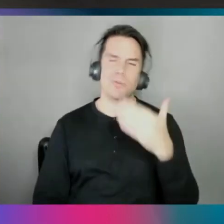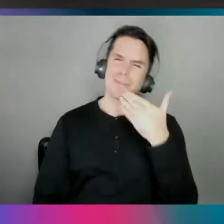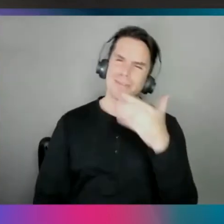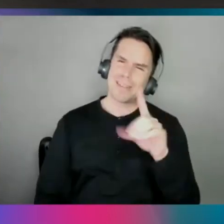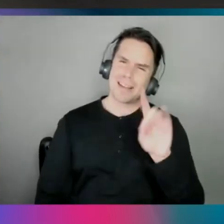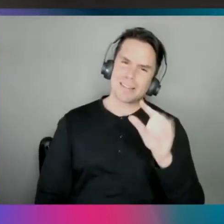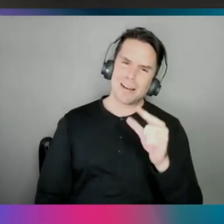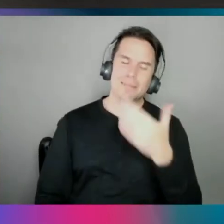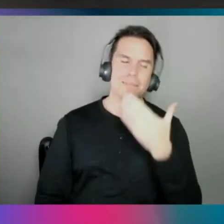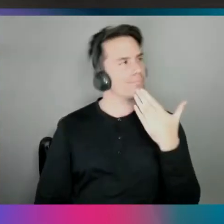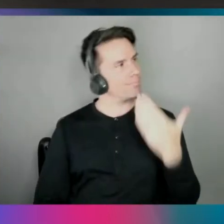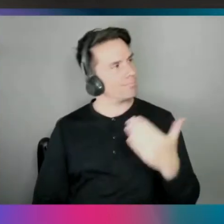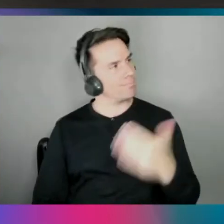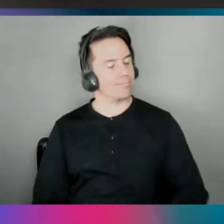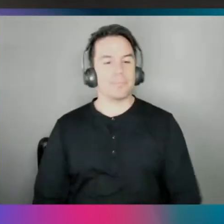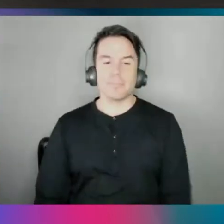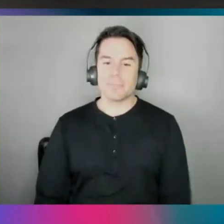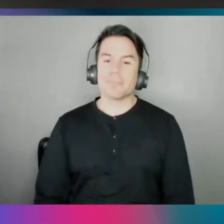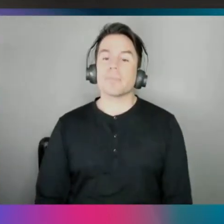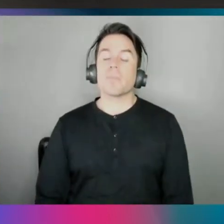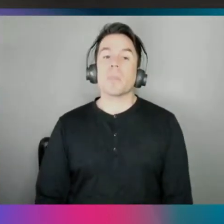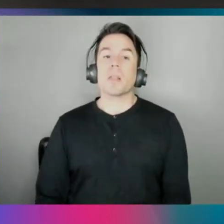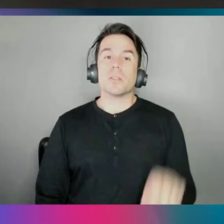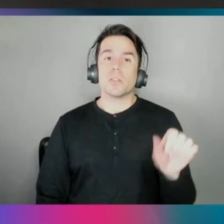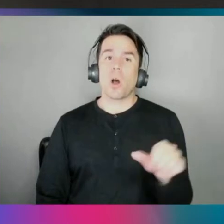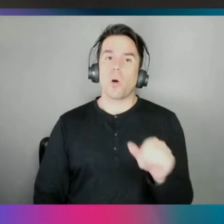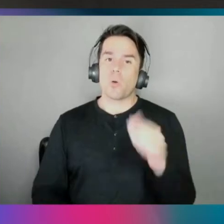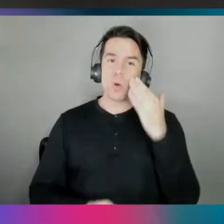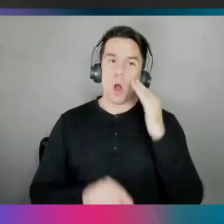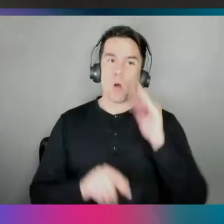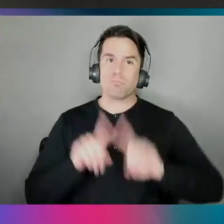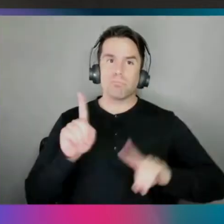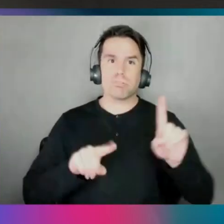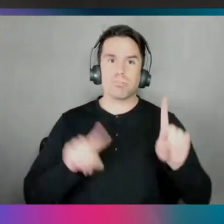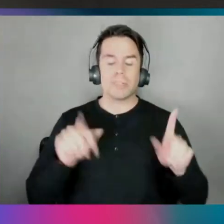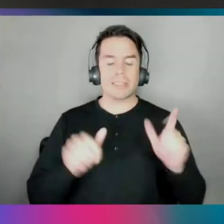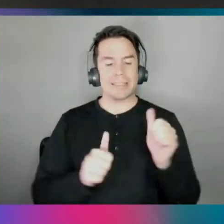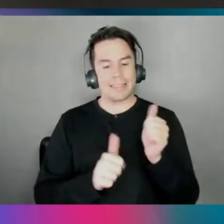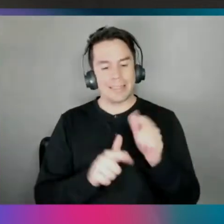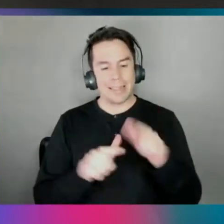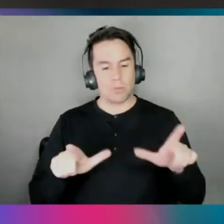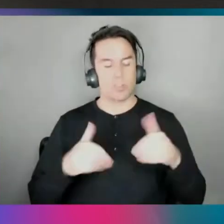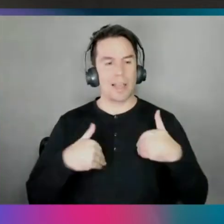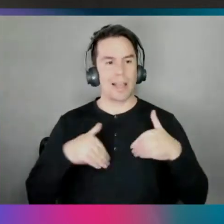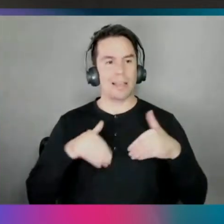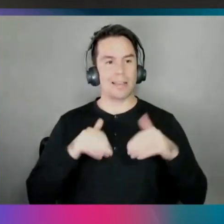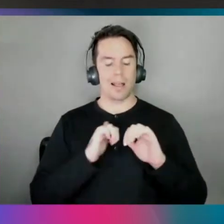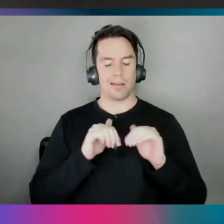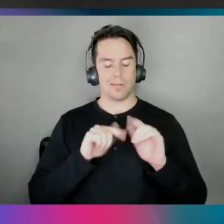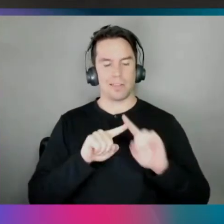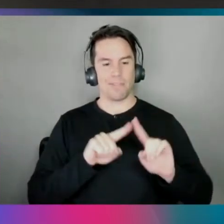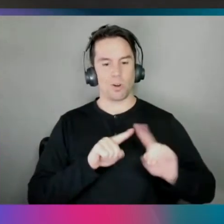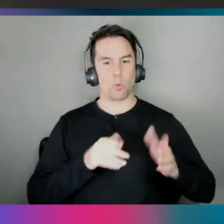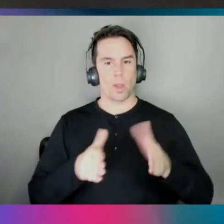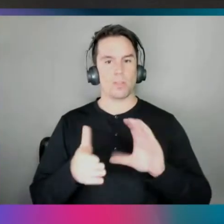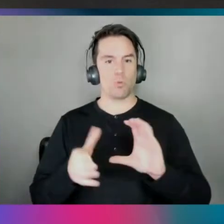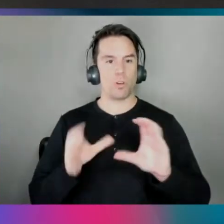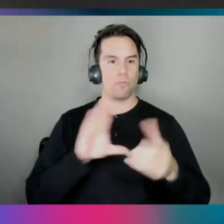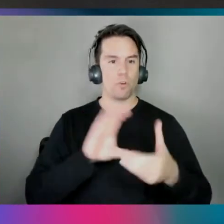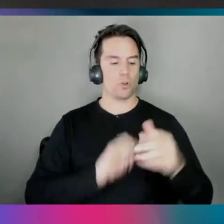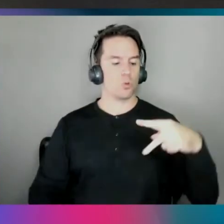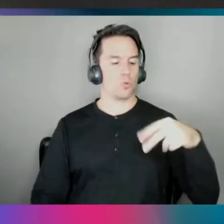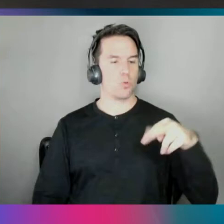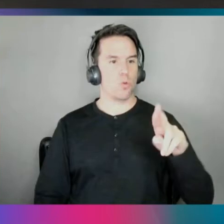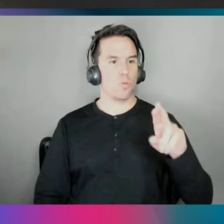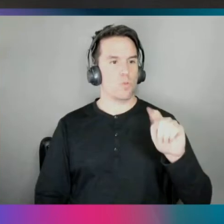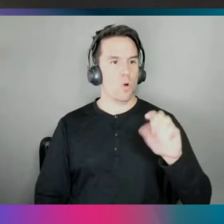Yeah, so in, there are different, every language has different ways of converting over, so to protobuf format here. So we'll just go ahead and let that